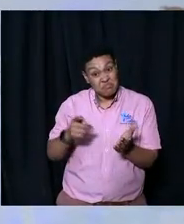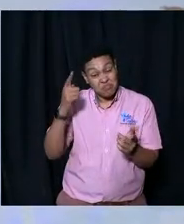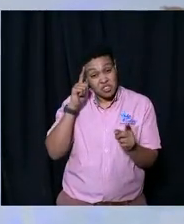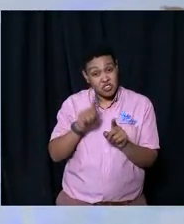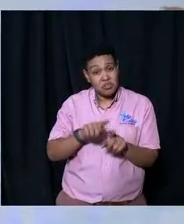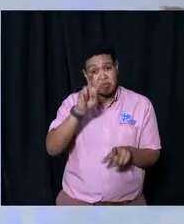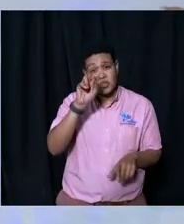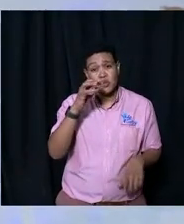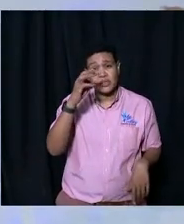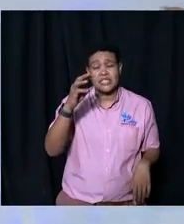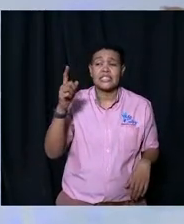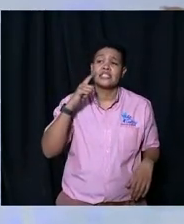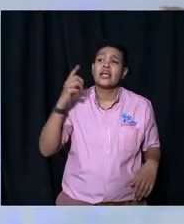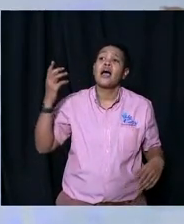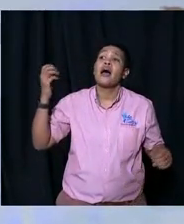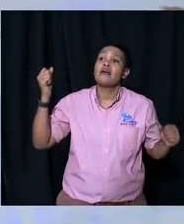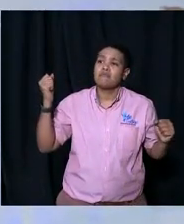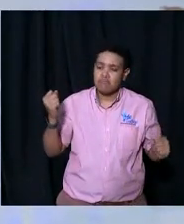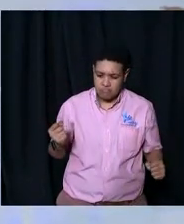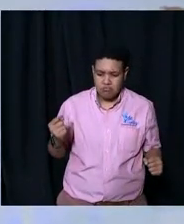in 2016 and ratified it in